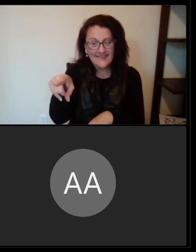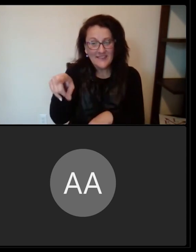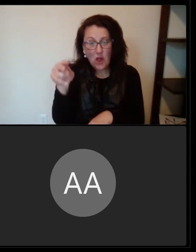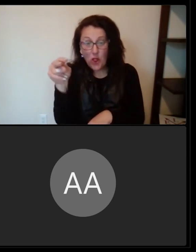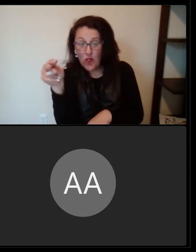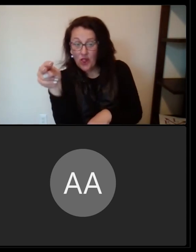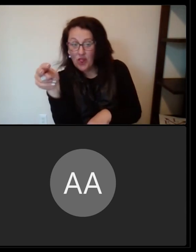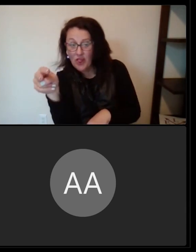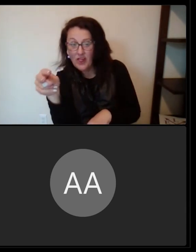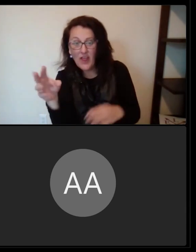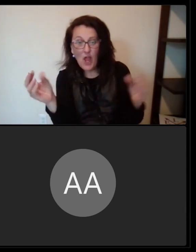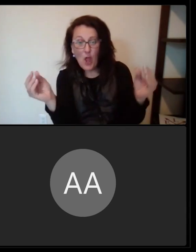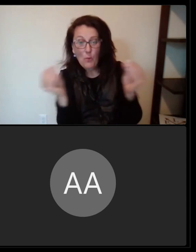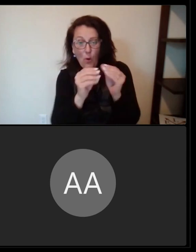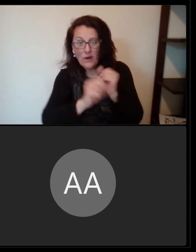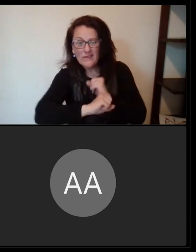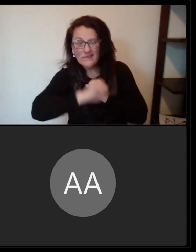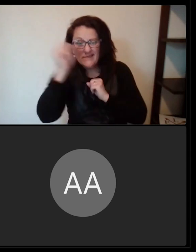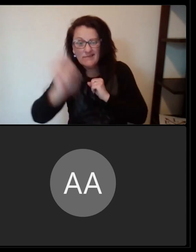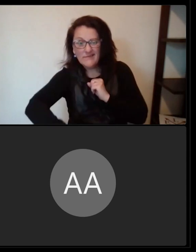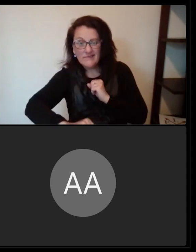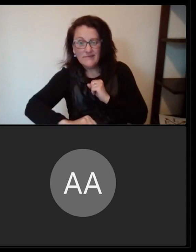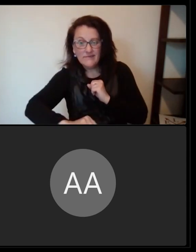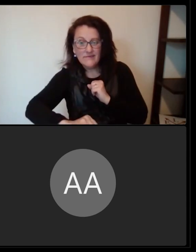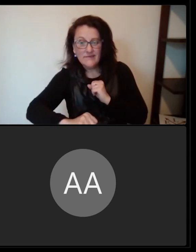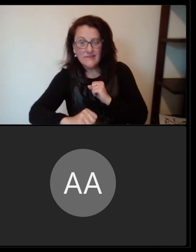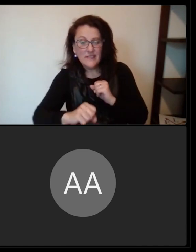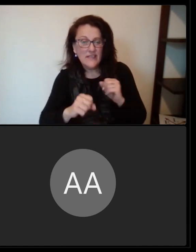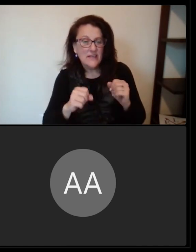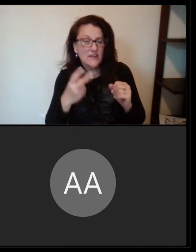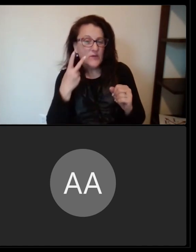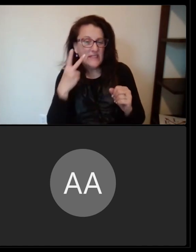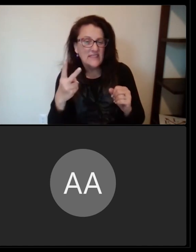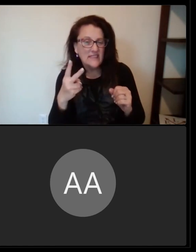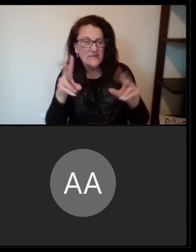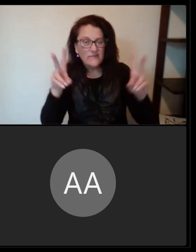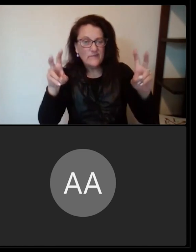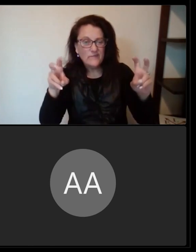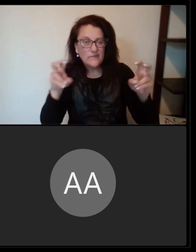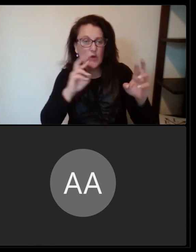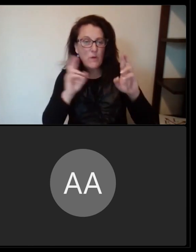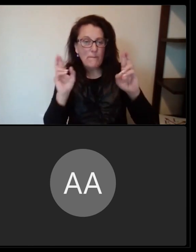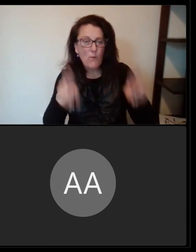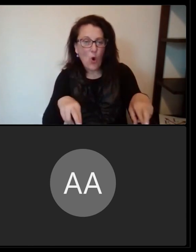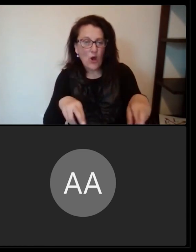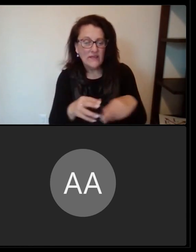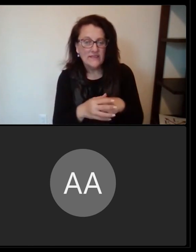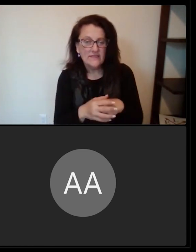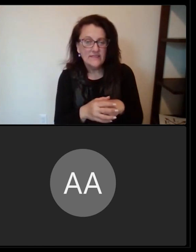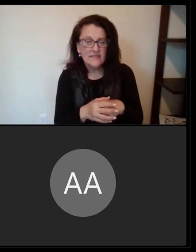the more extensive tape reports that we've seen. So at the beginning of the day,